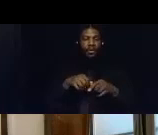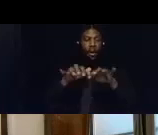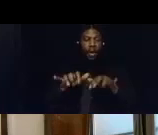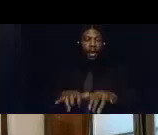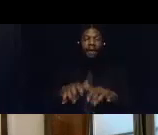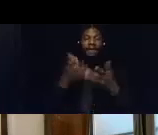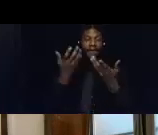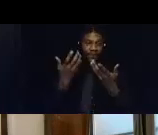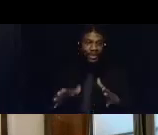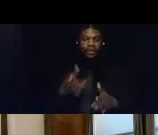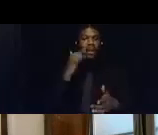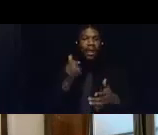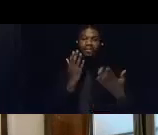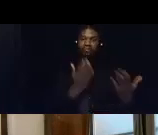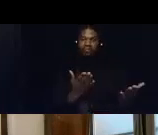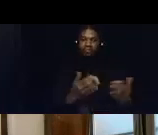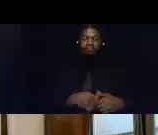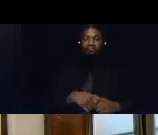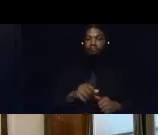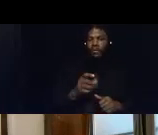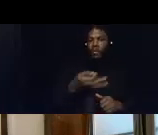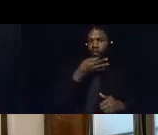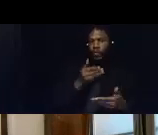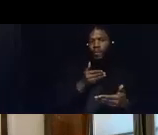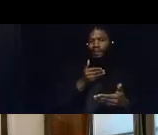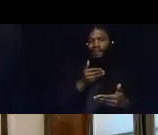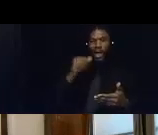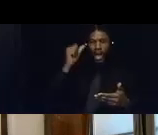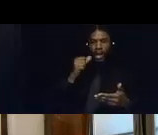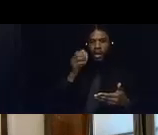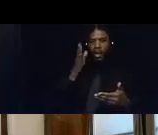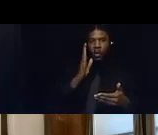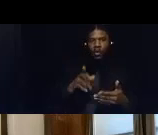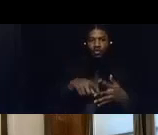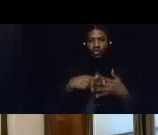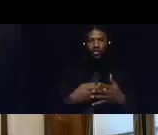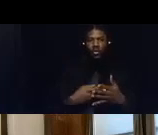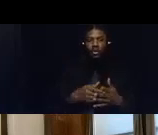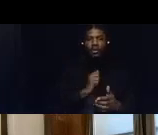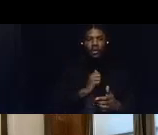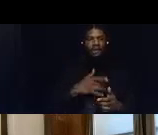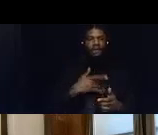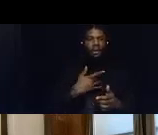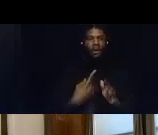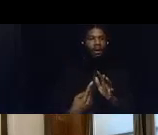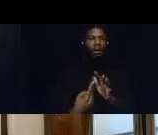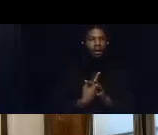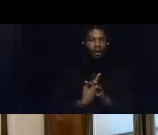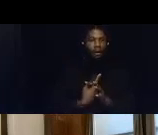I listen to this audio that you're about to hear, I'm particularly moved by language like